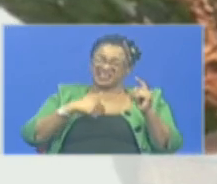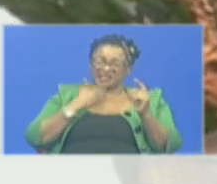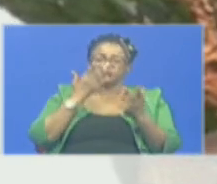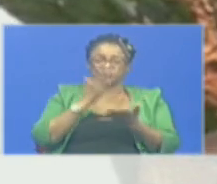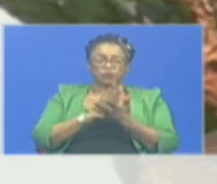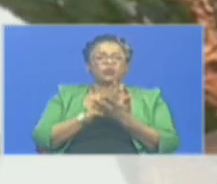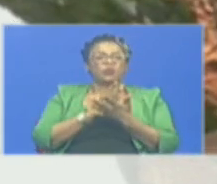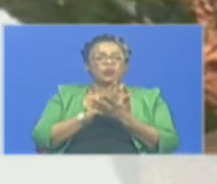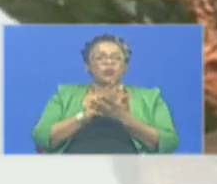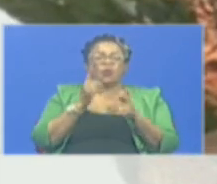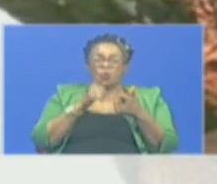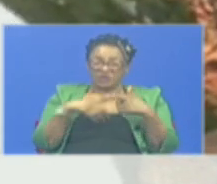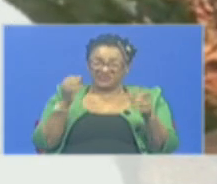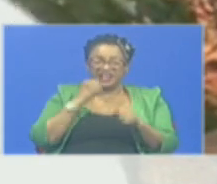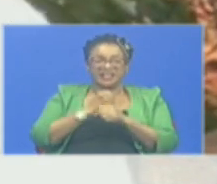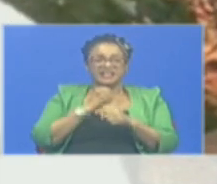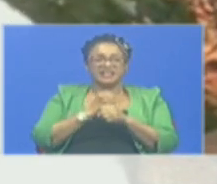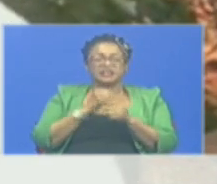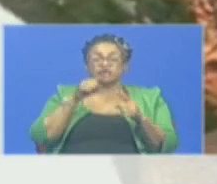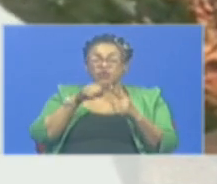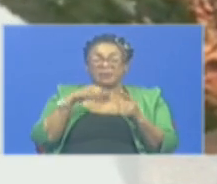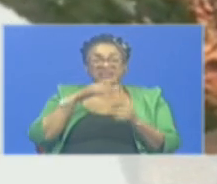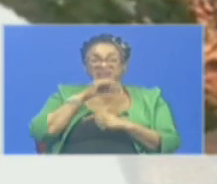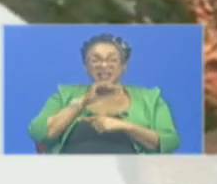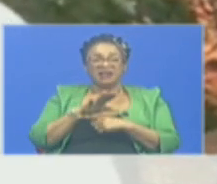Fia linifanyia.